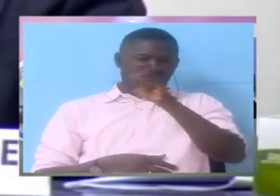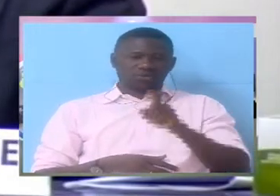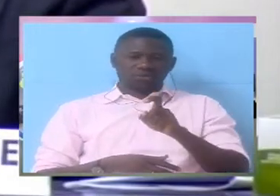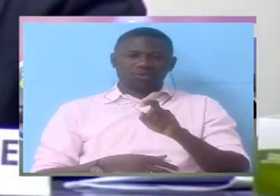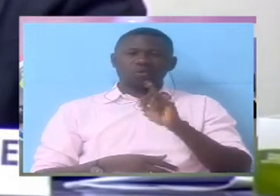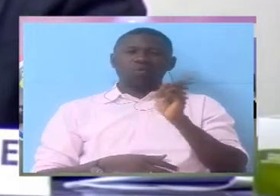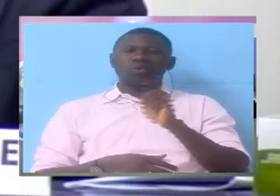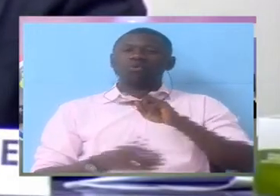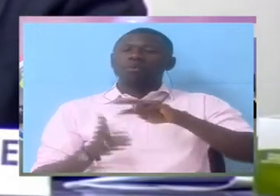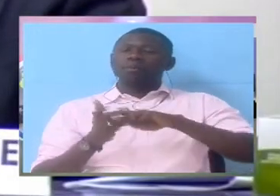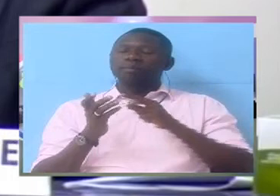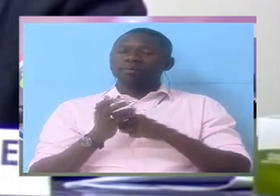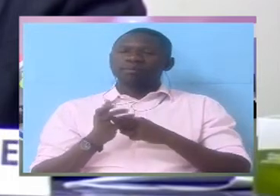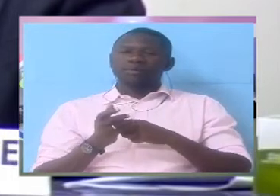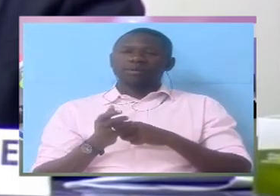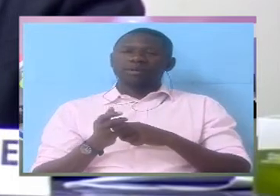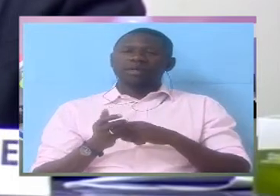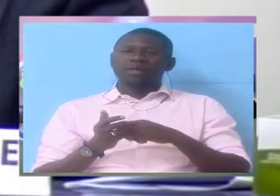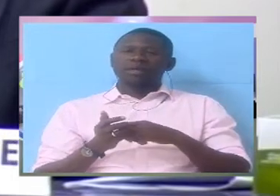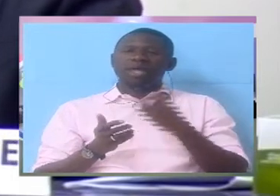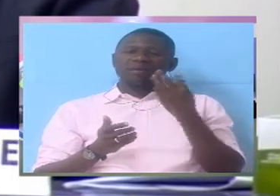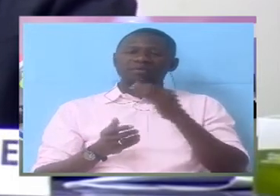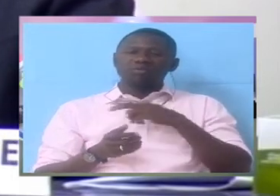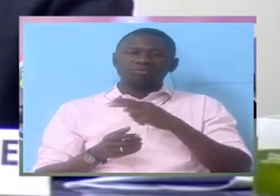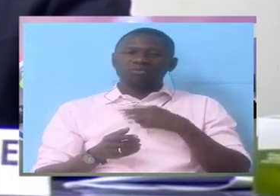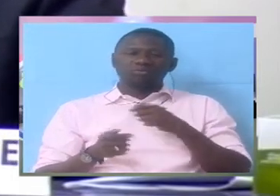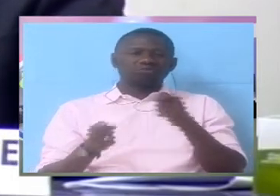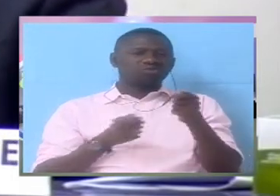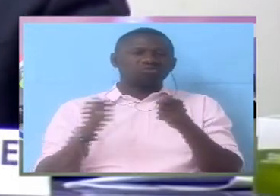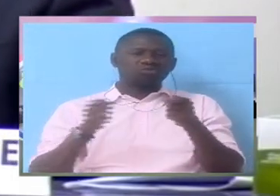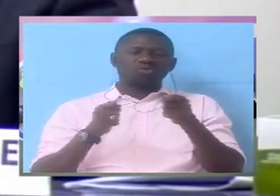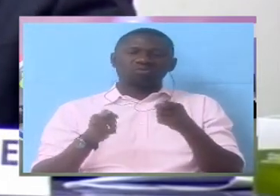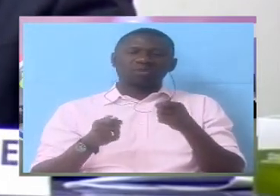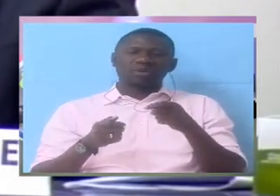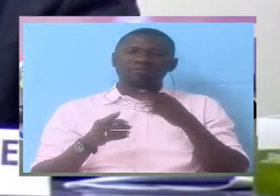What do you mean by beyond your control? You